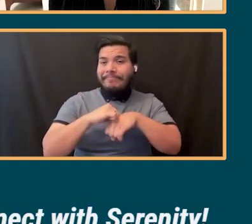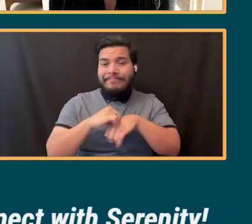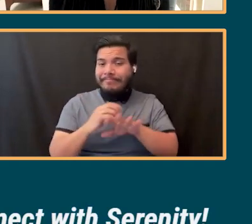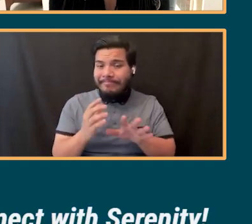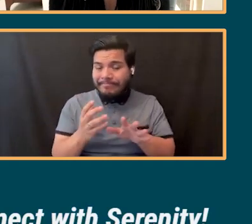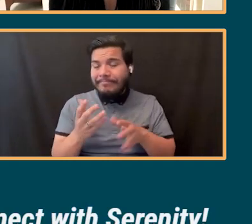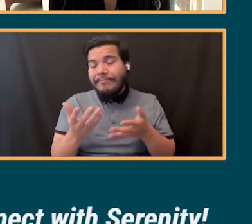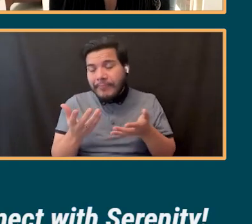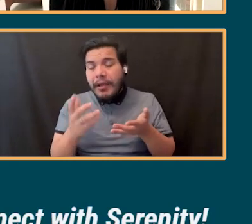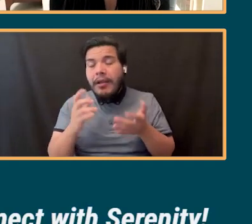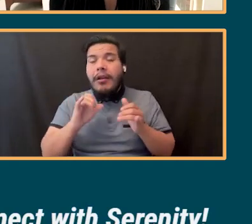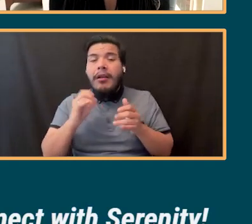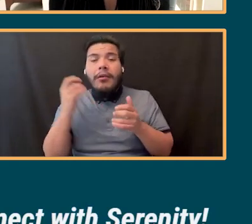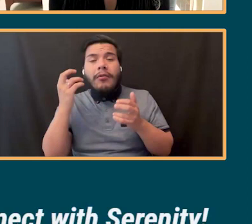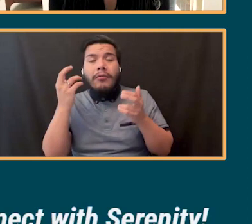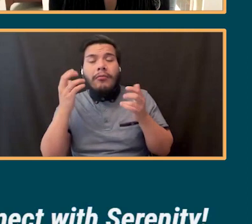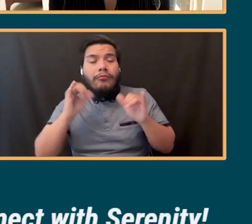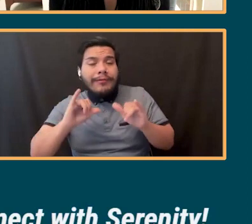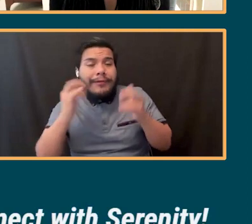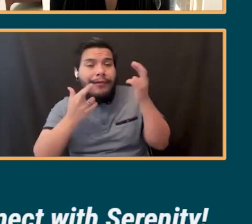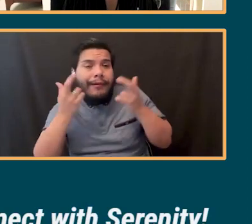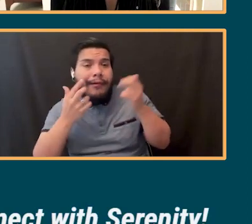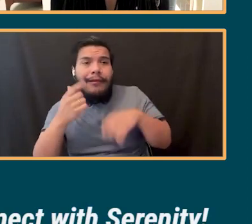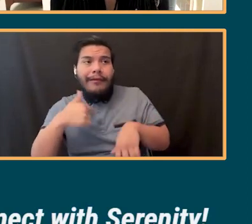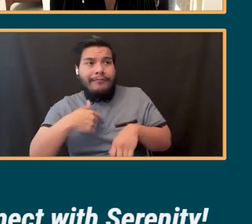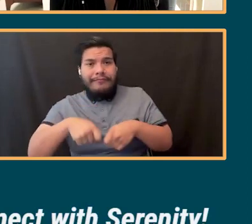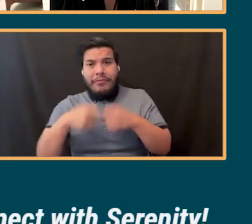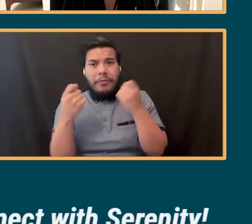that I'm not just a broken person,